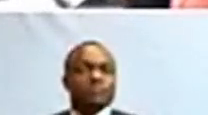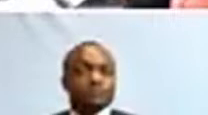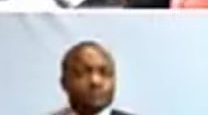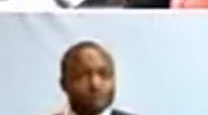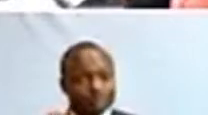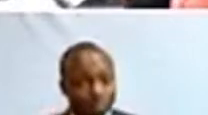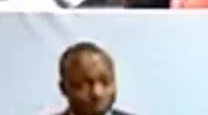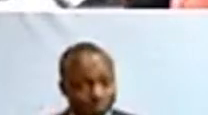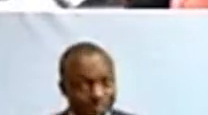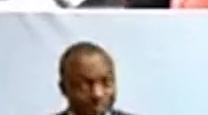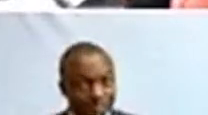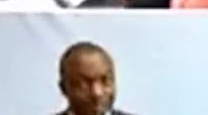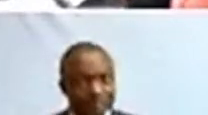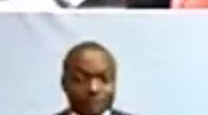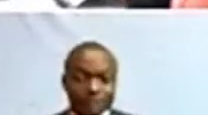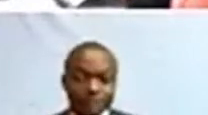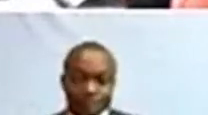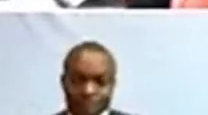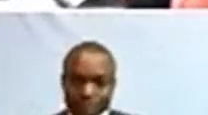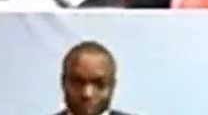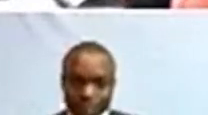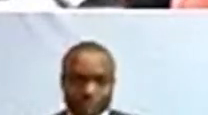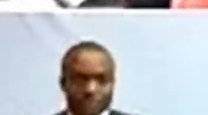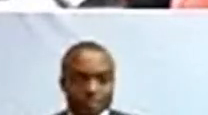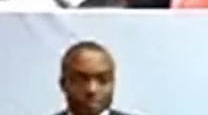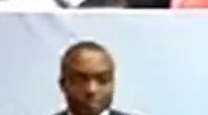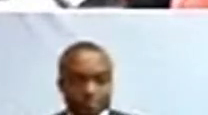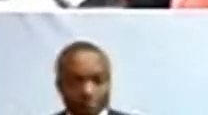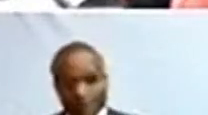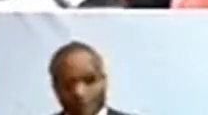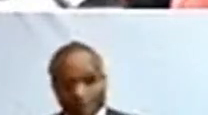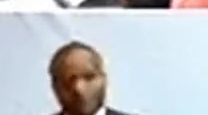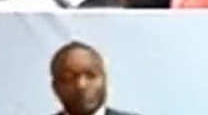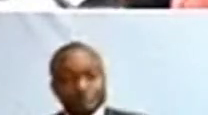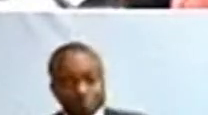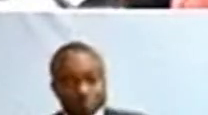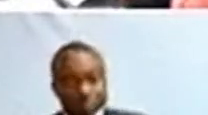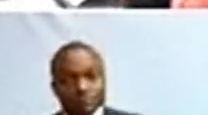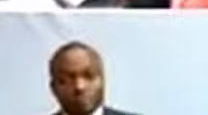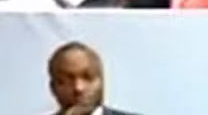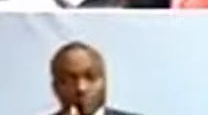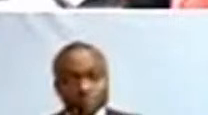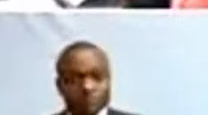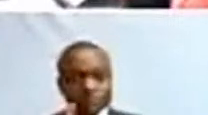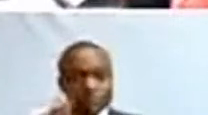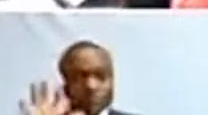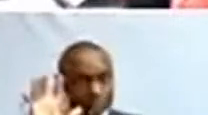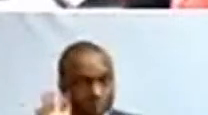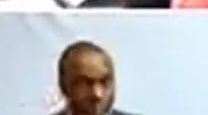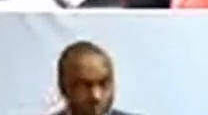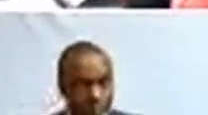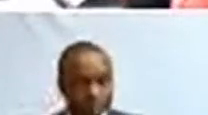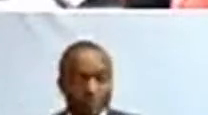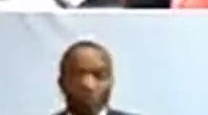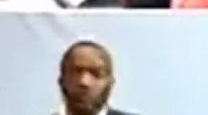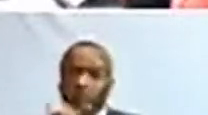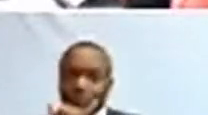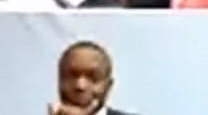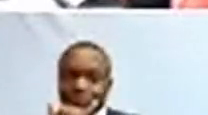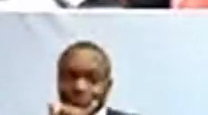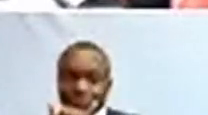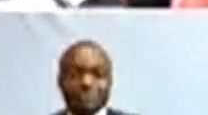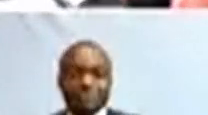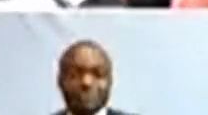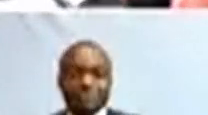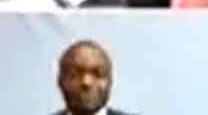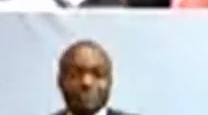Yes. Chair, on that that other attachment we are talking about 35,000 kwacha, Chair, I think it was an oversight, Chair, in